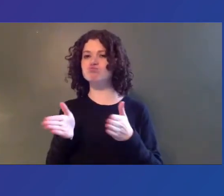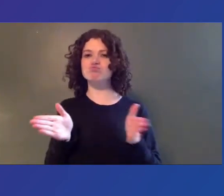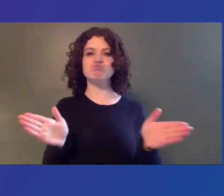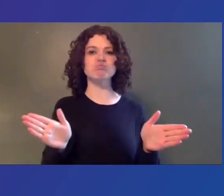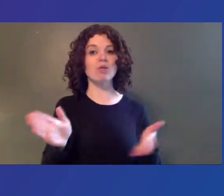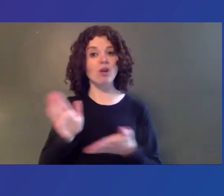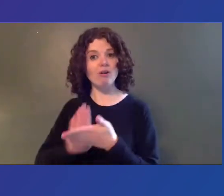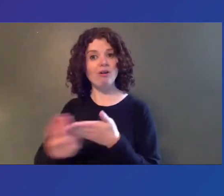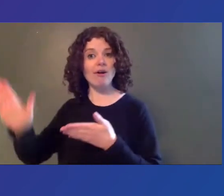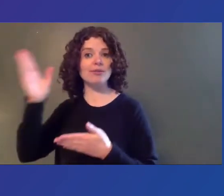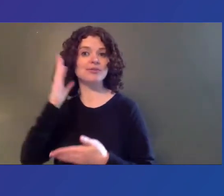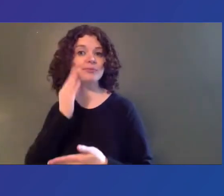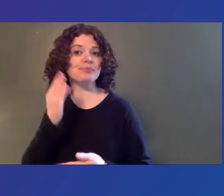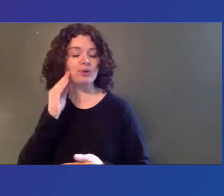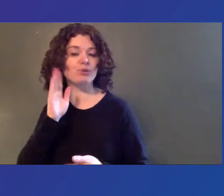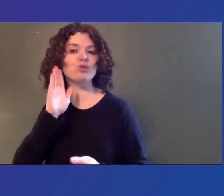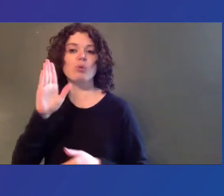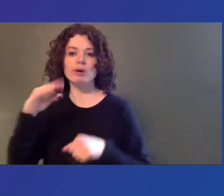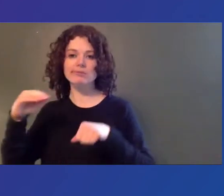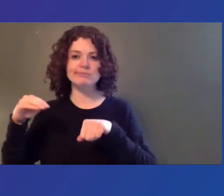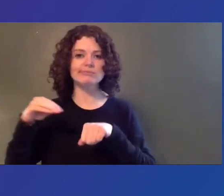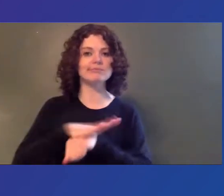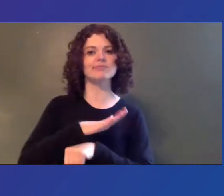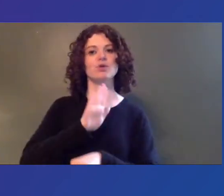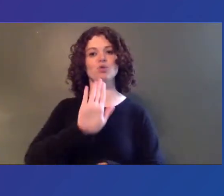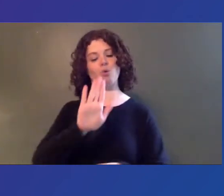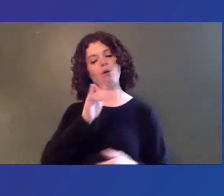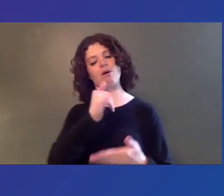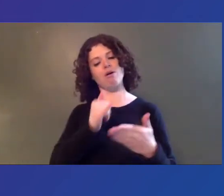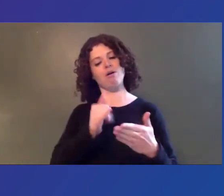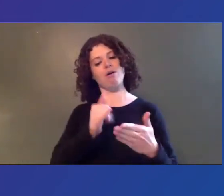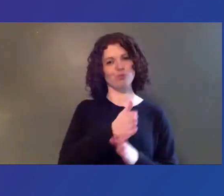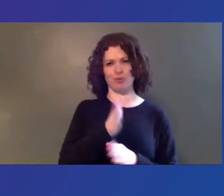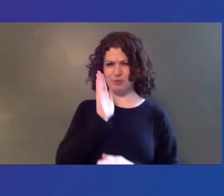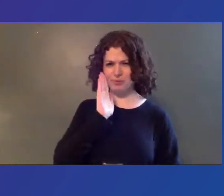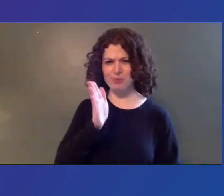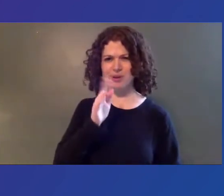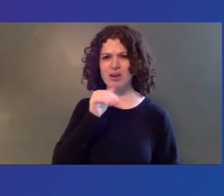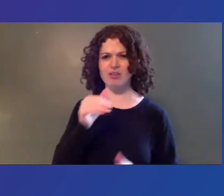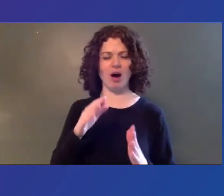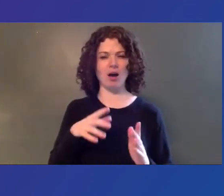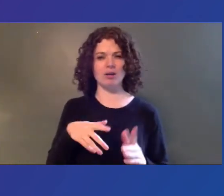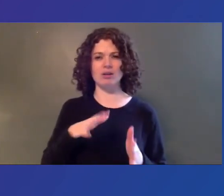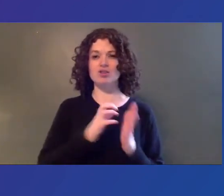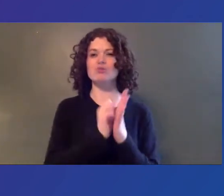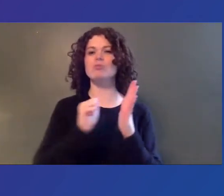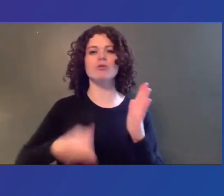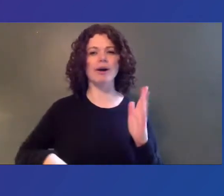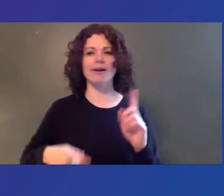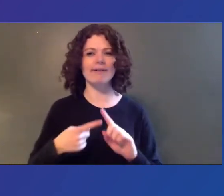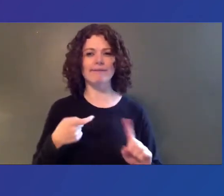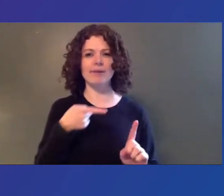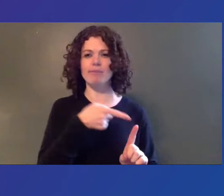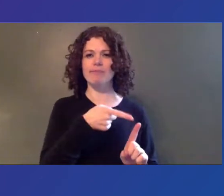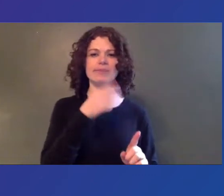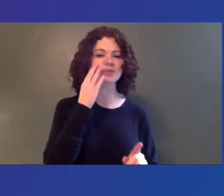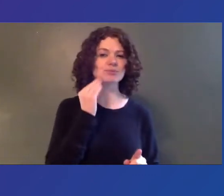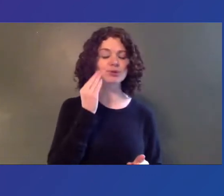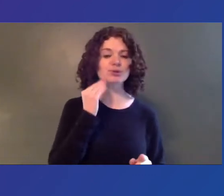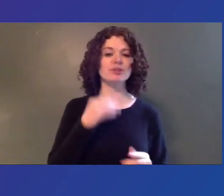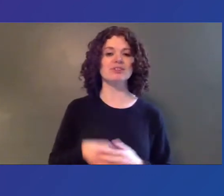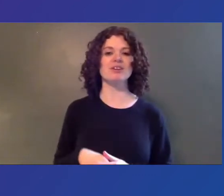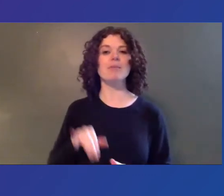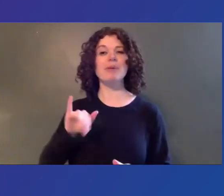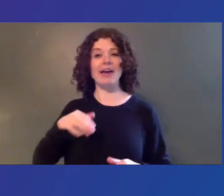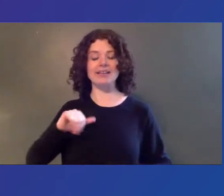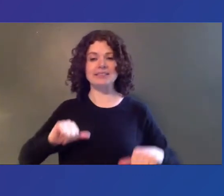is going to feed you as an artist and not take away from your dancing. But I do think that plays with it, that sort of